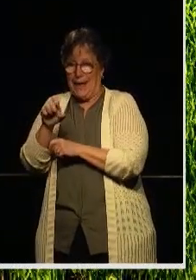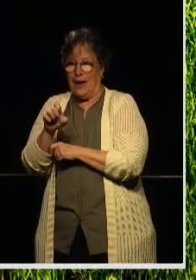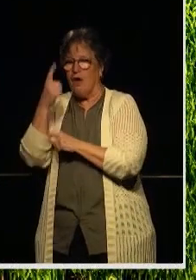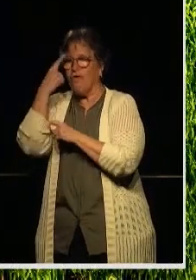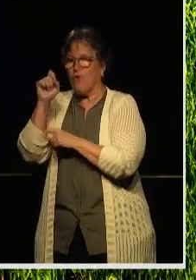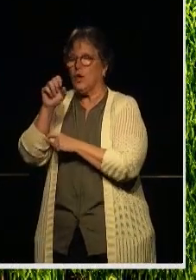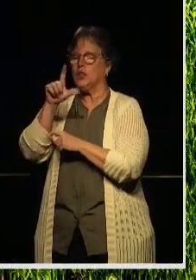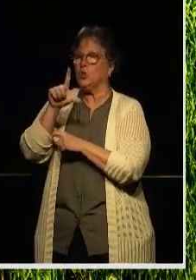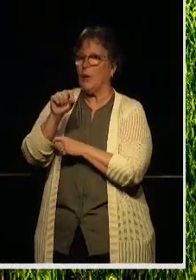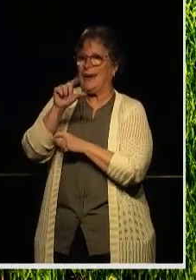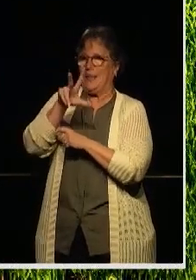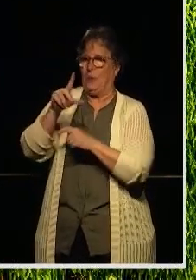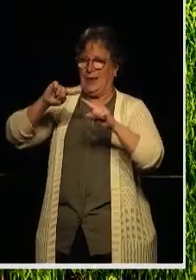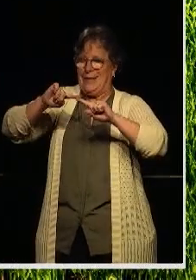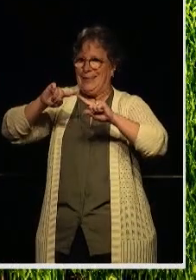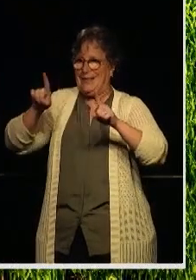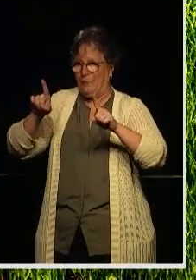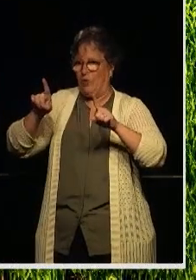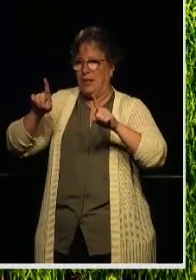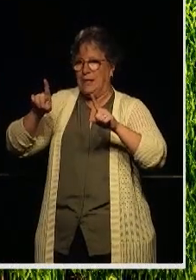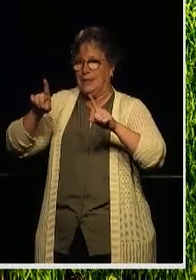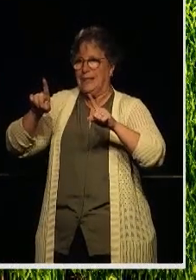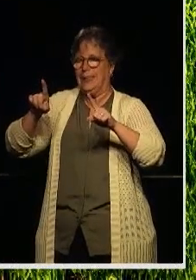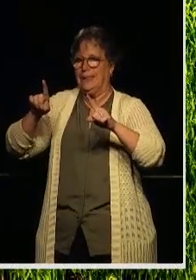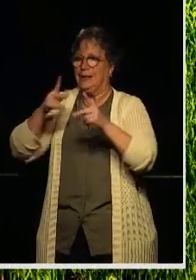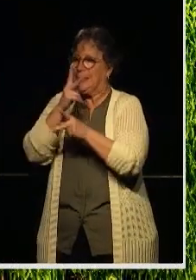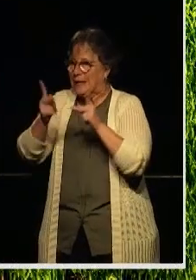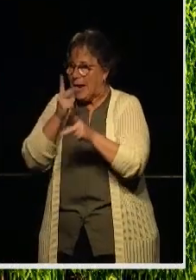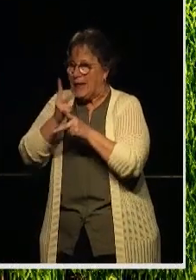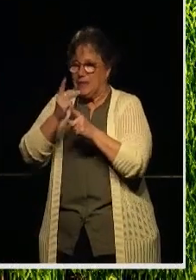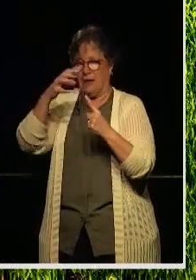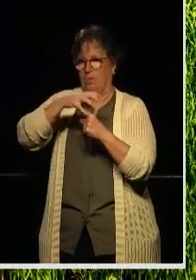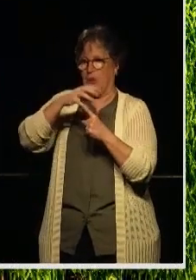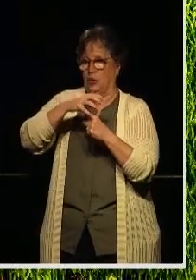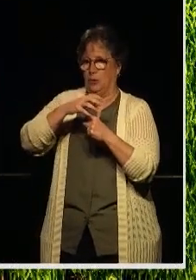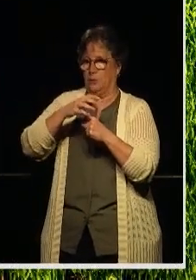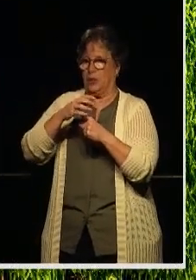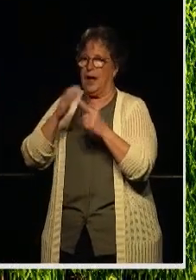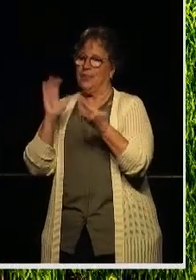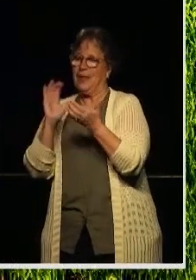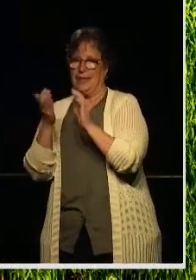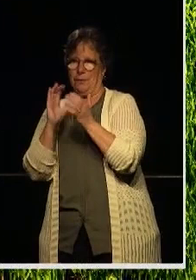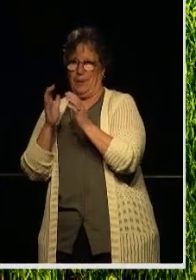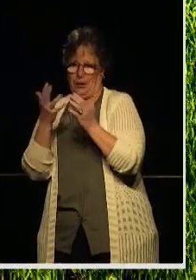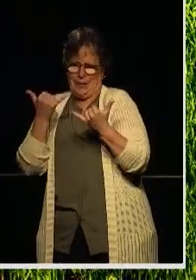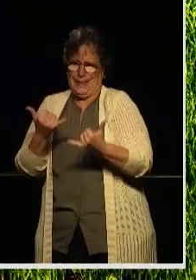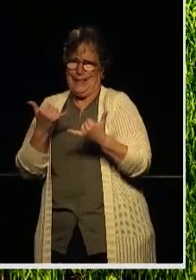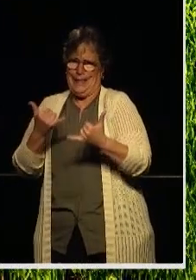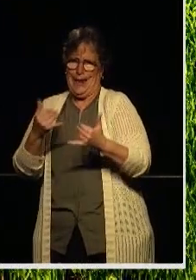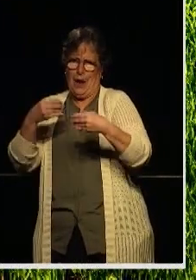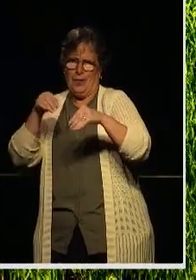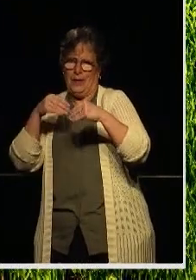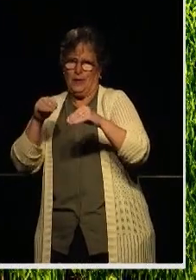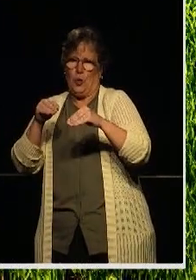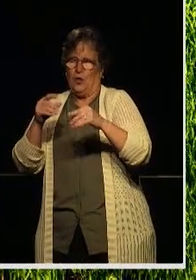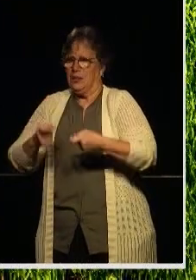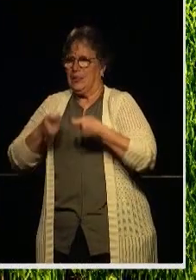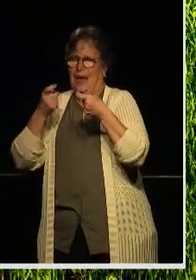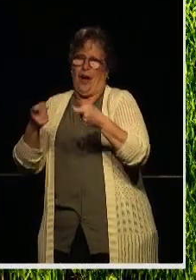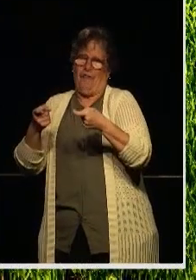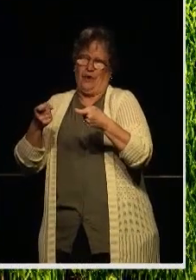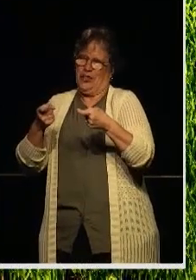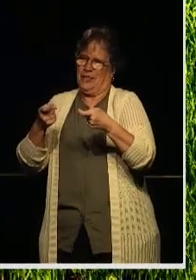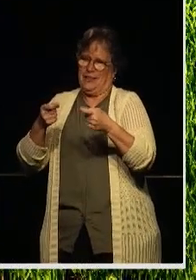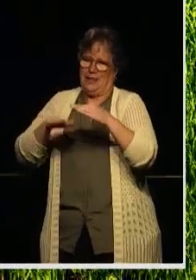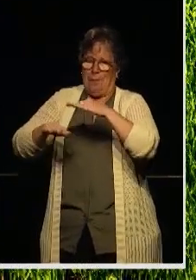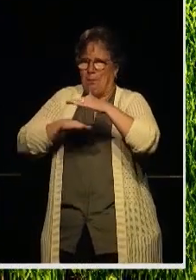23 different species of mushroom. And this is in comparison to the current options on the market, which offer just a generic condition